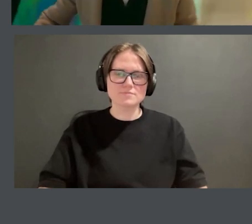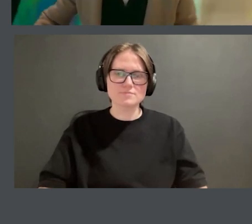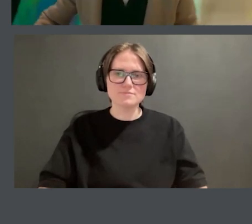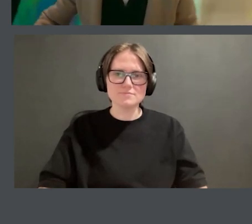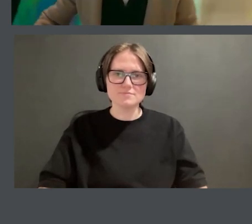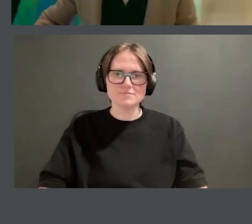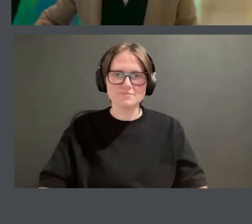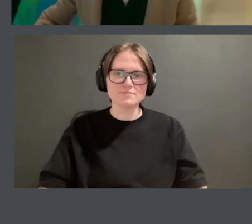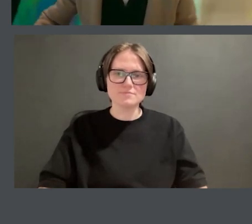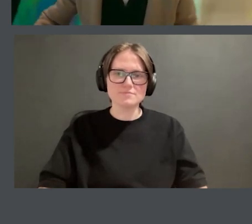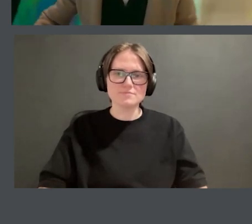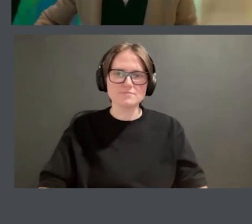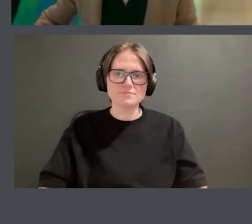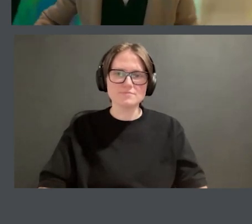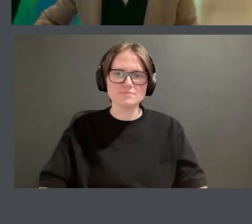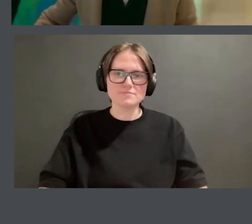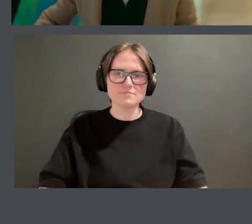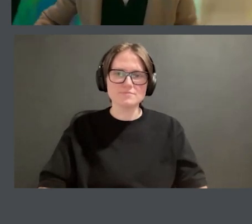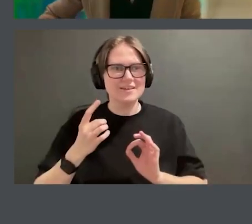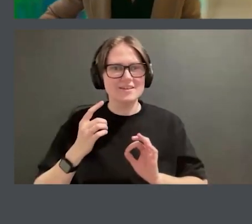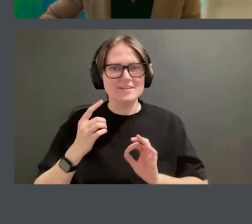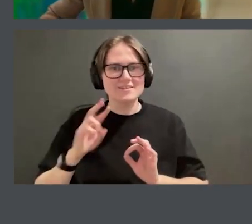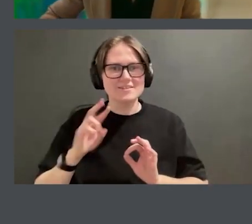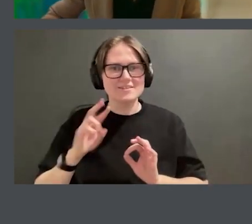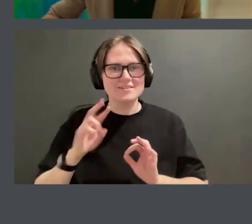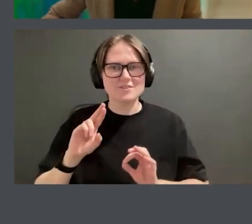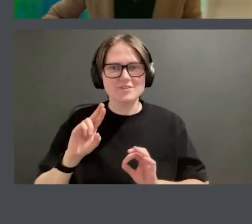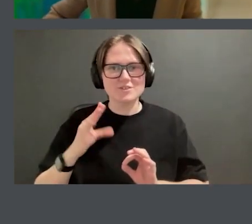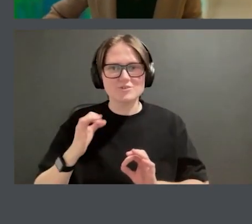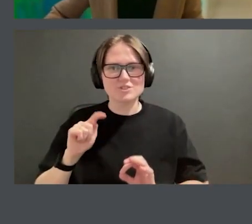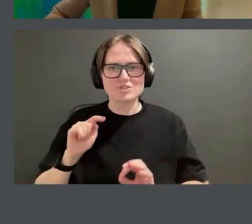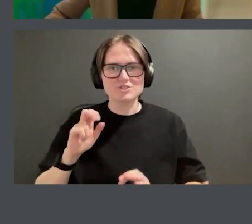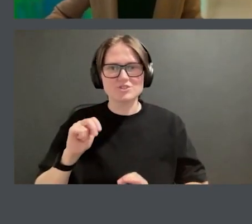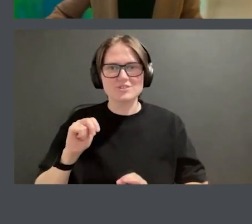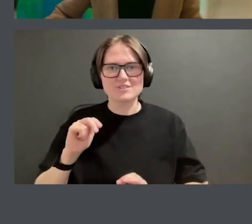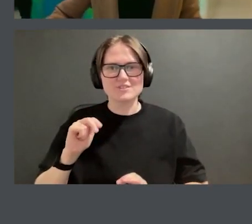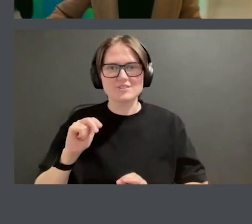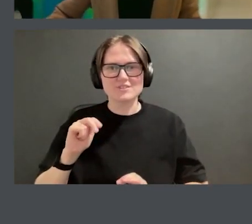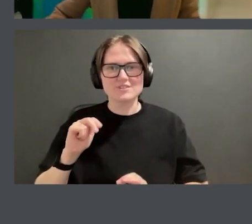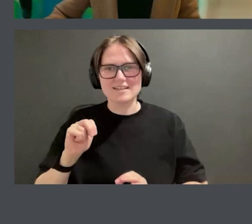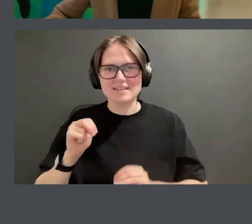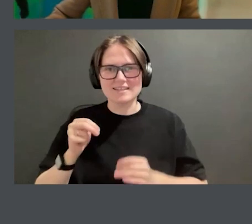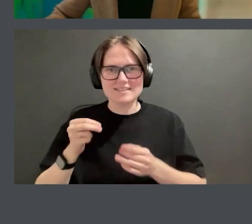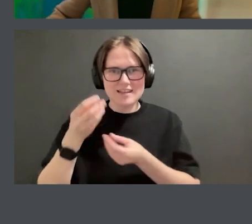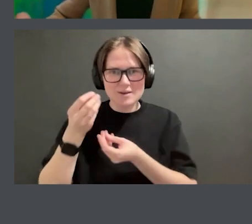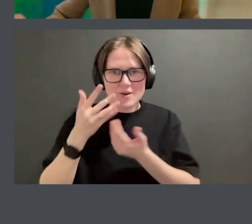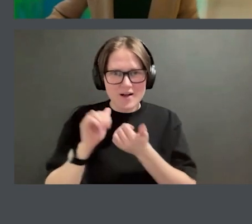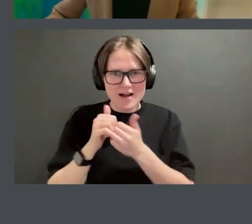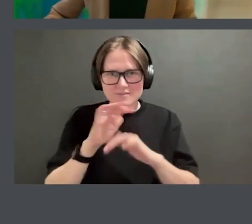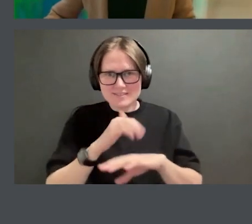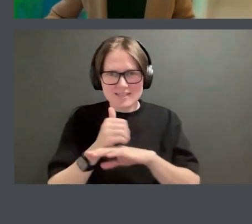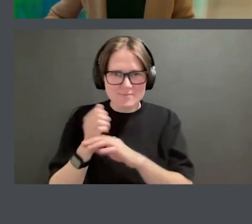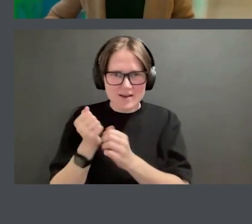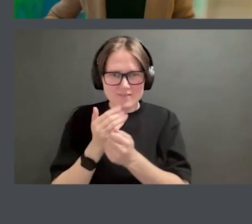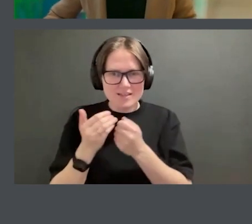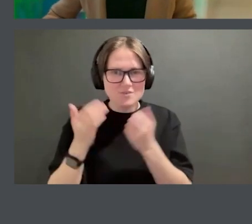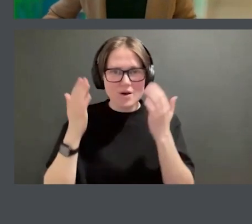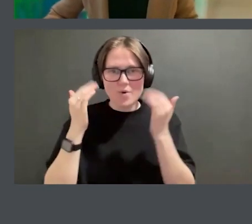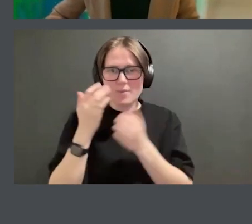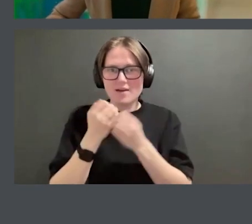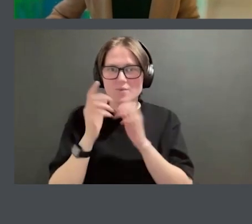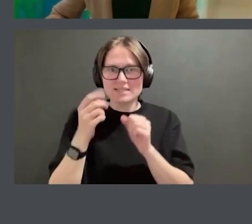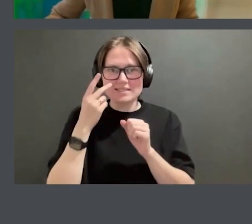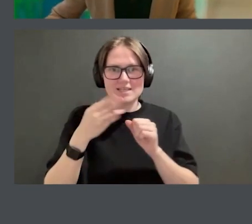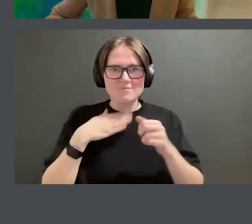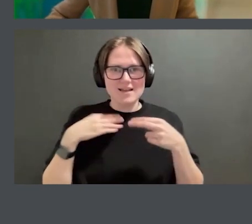okay. Dr. Christensen is just letting me know how to get everything set up. So I'm hoping that everybody can see